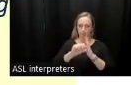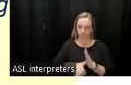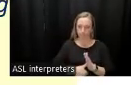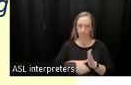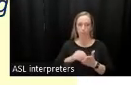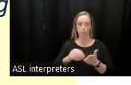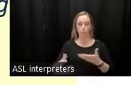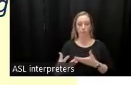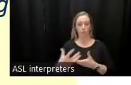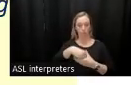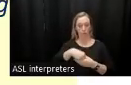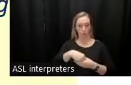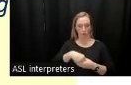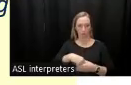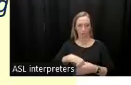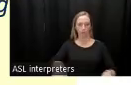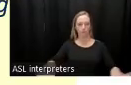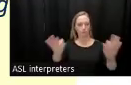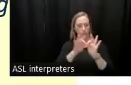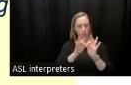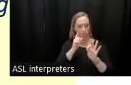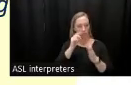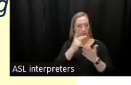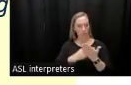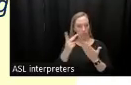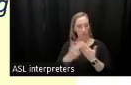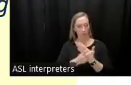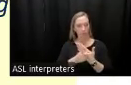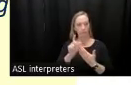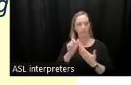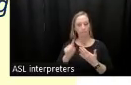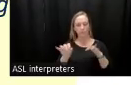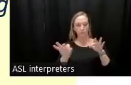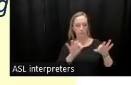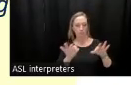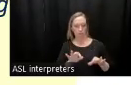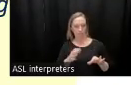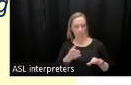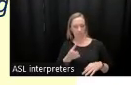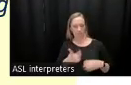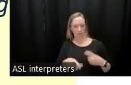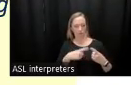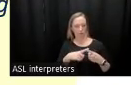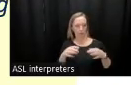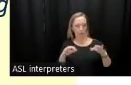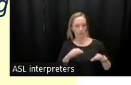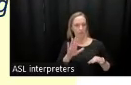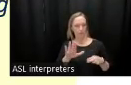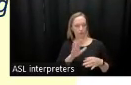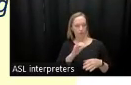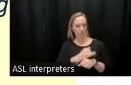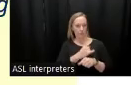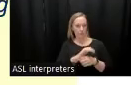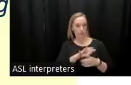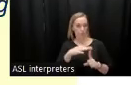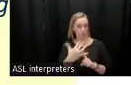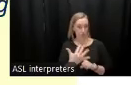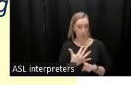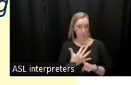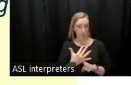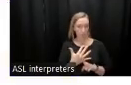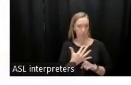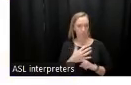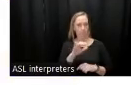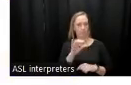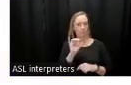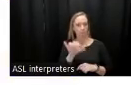is critical to the program, and that needs to be captured when you are talking about your institutional environment, because that's